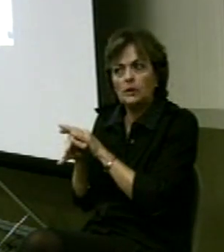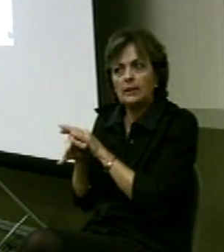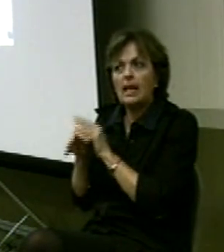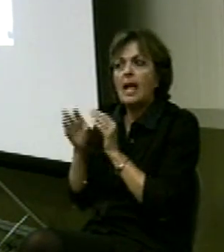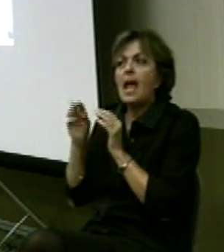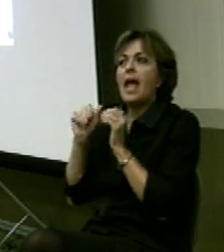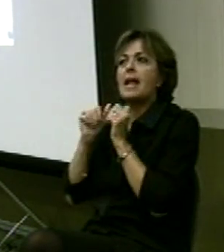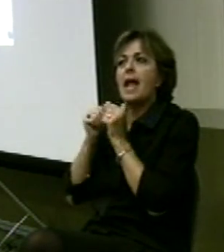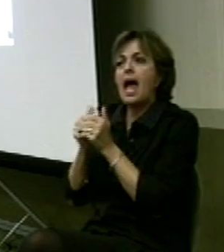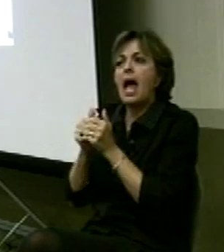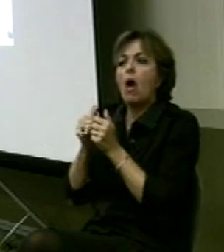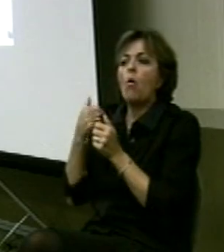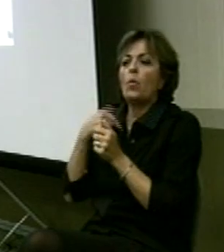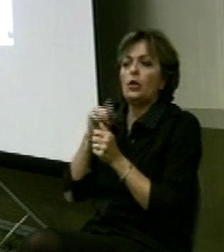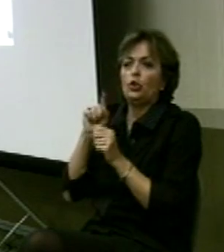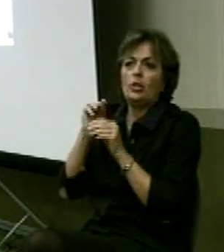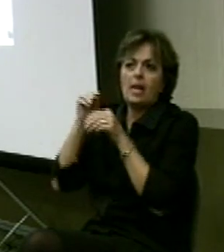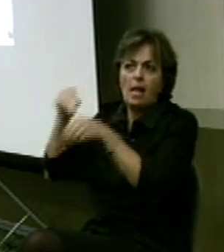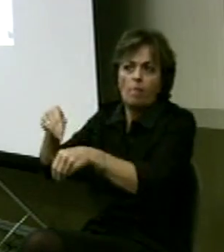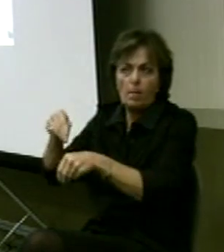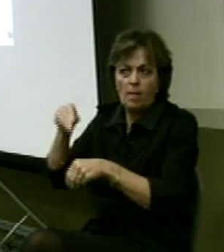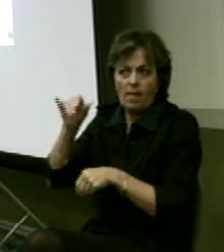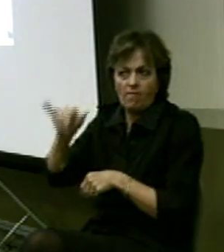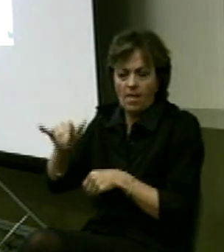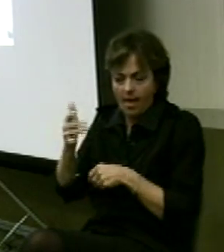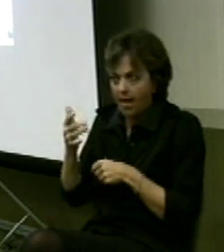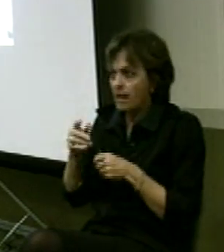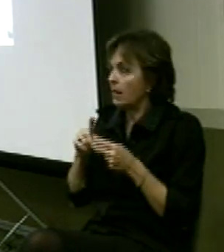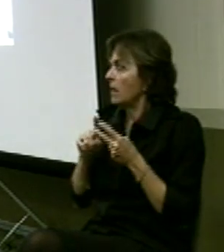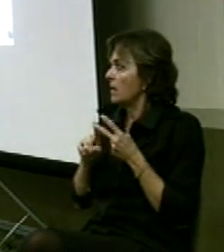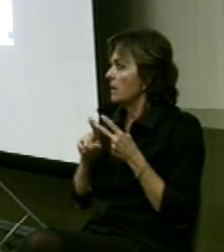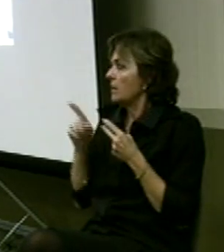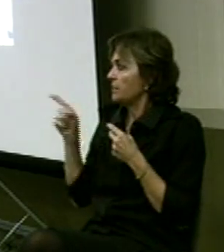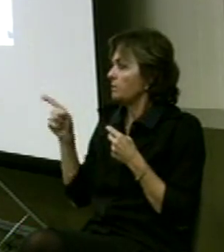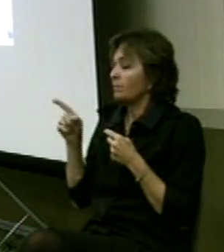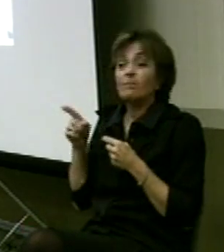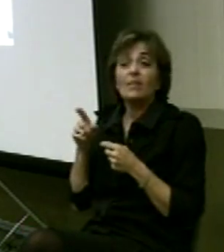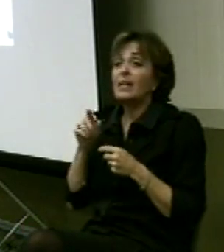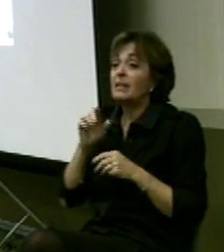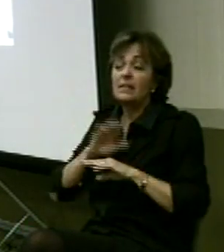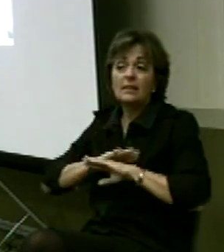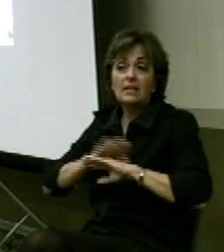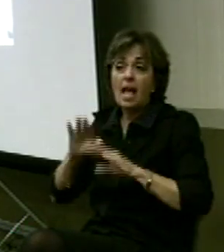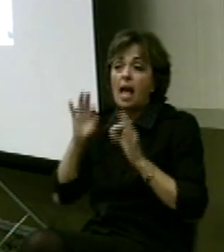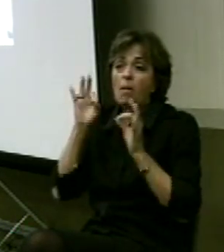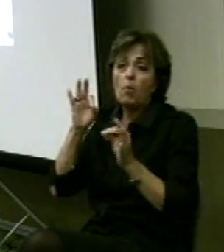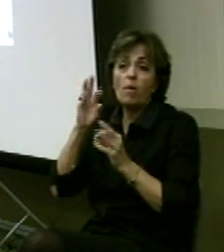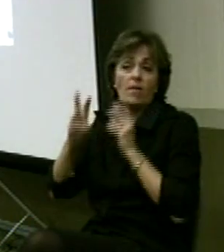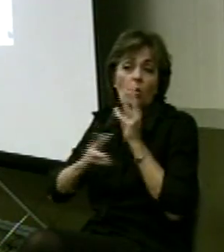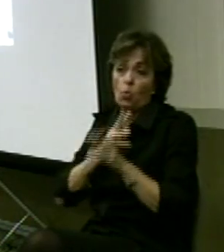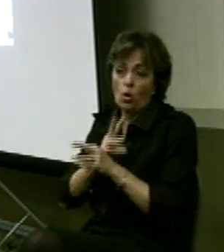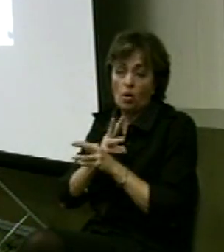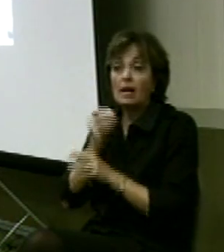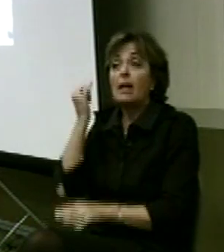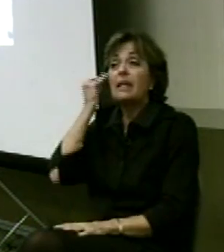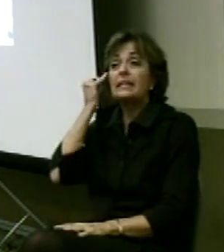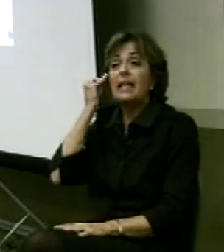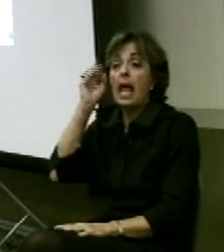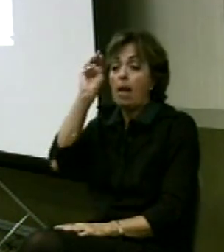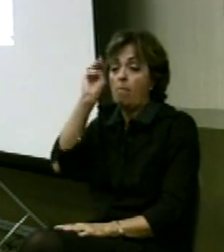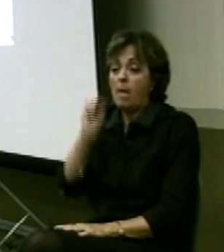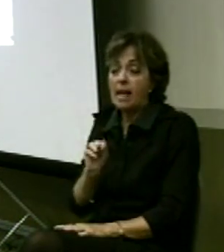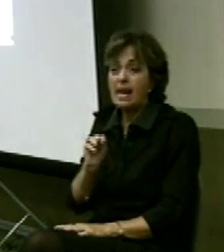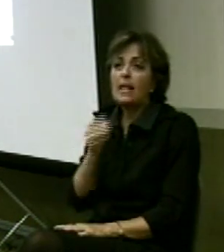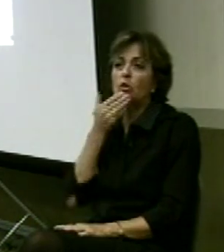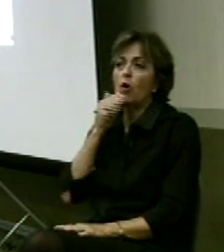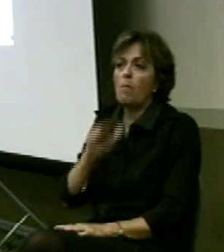choose and the manner in which it should be implemented. And this isn't a perfect world. So let's say